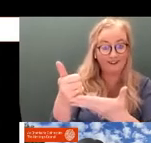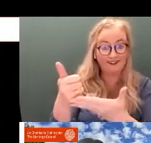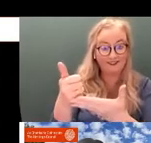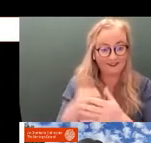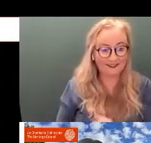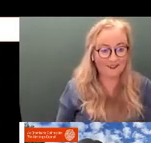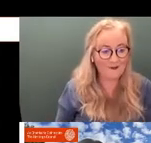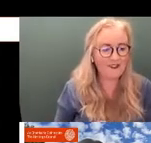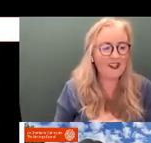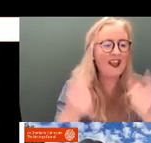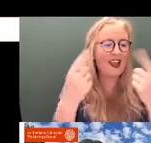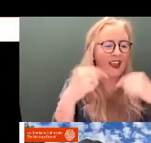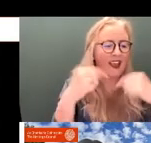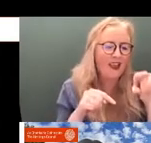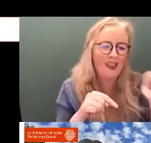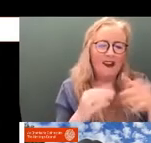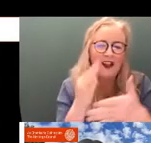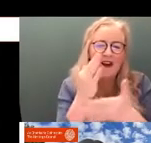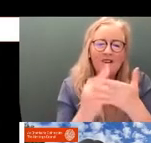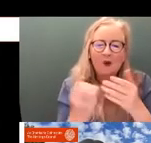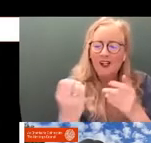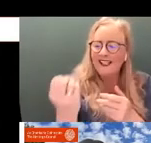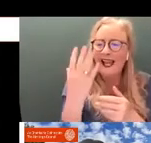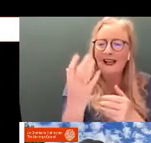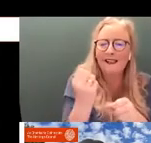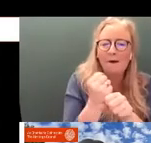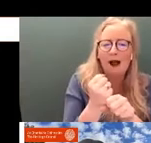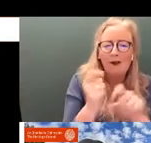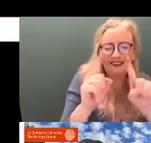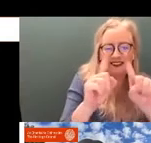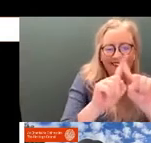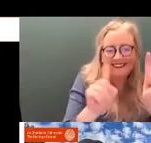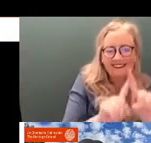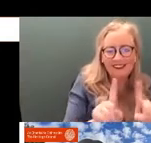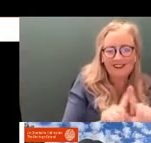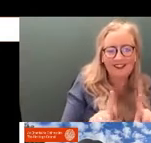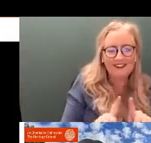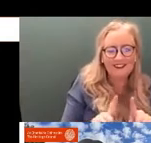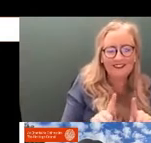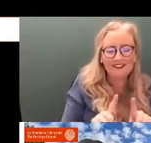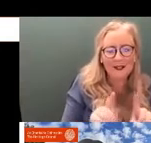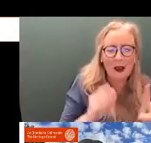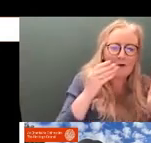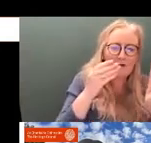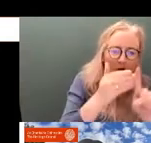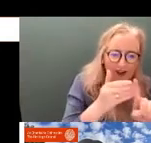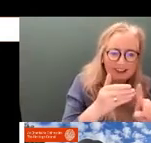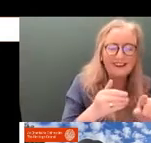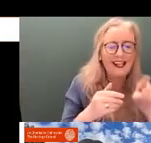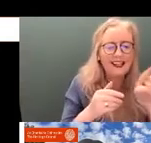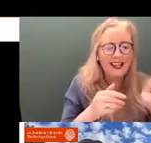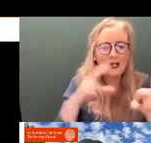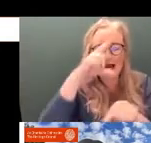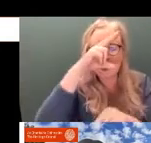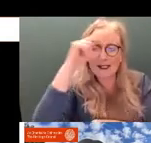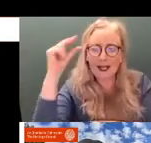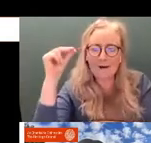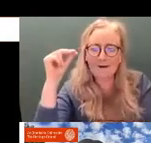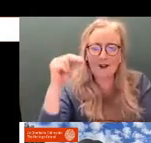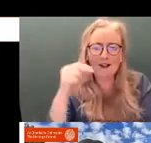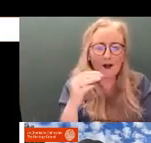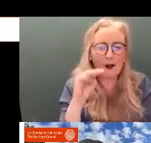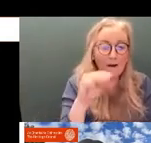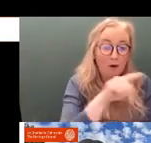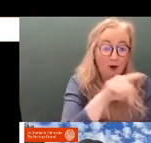And then these are just a few slides on the different the different approaches, and it's just examples of things that you might